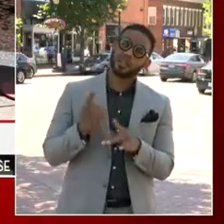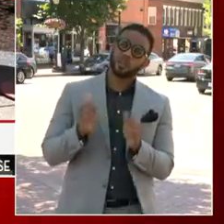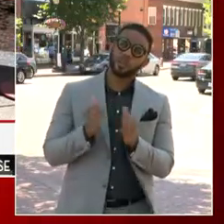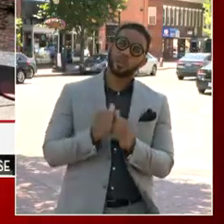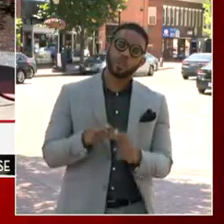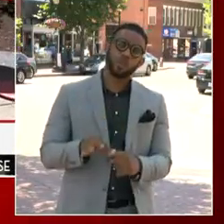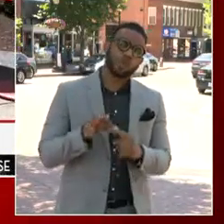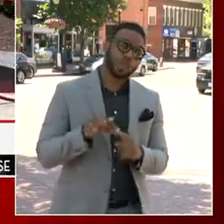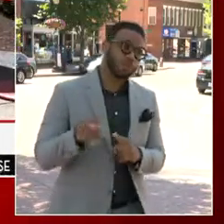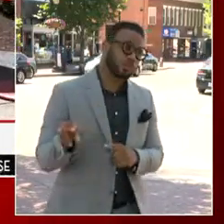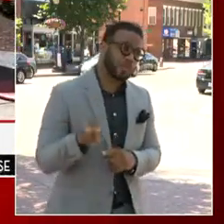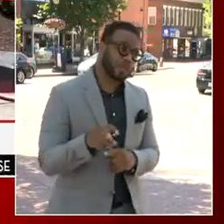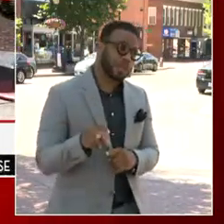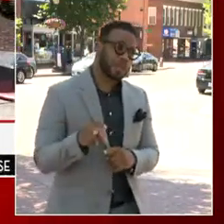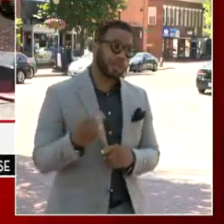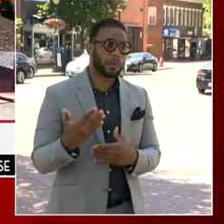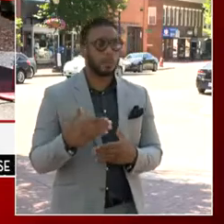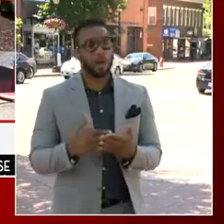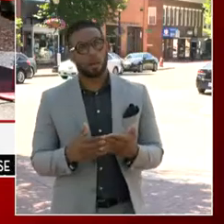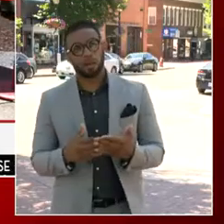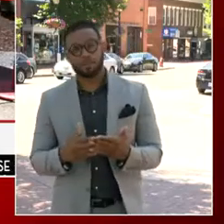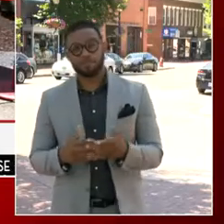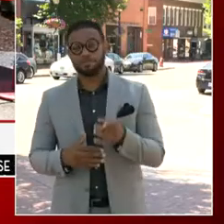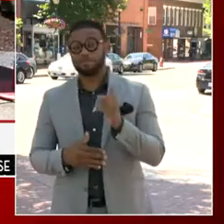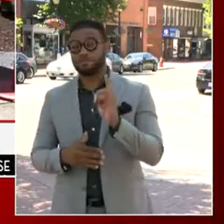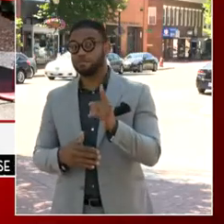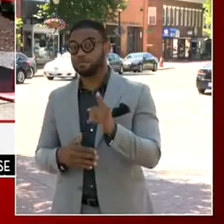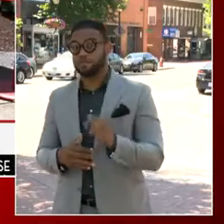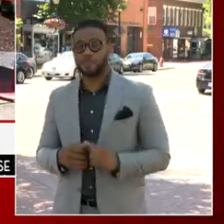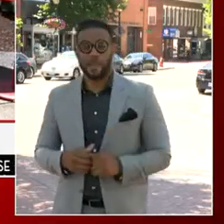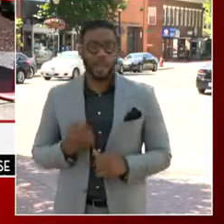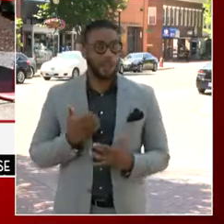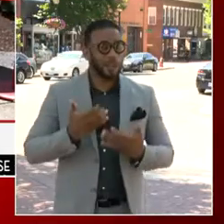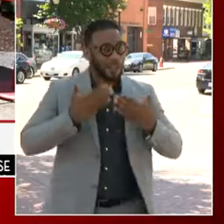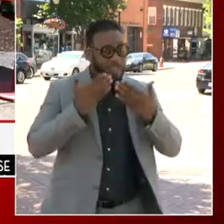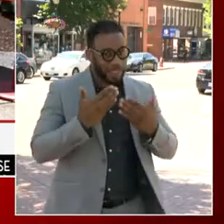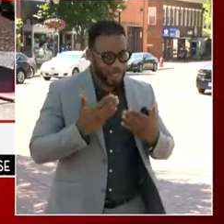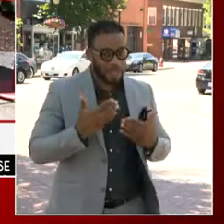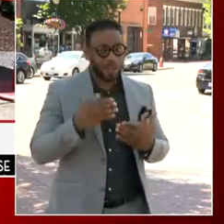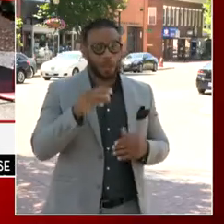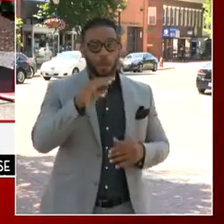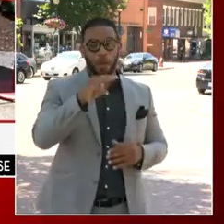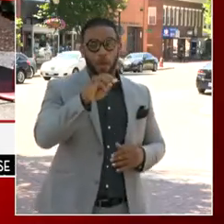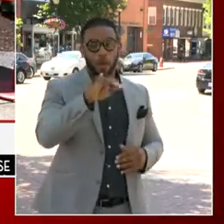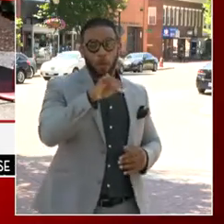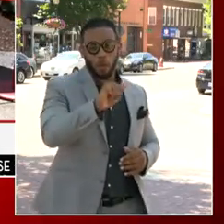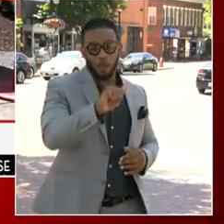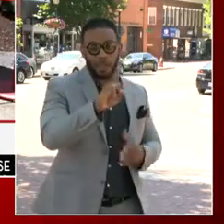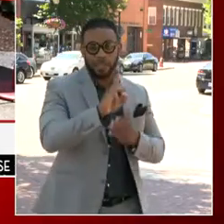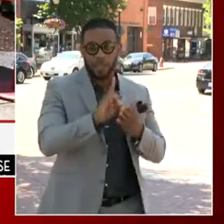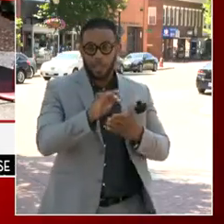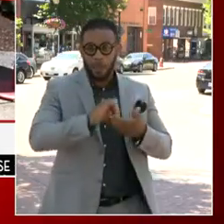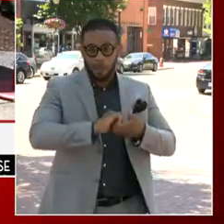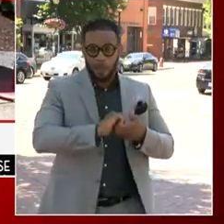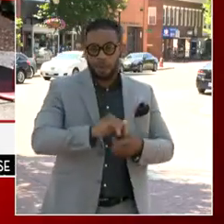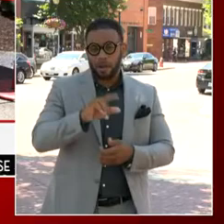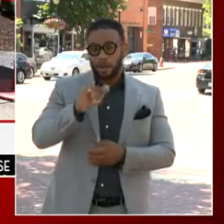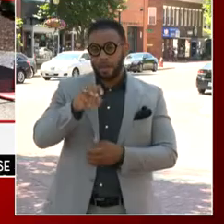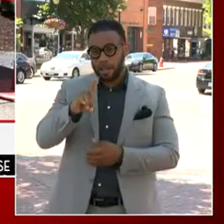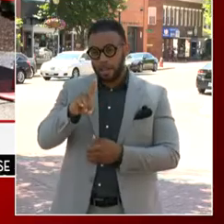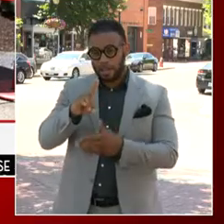with the unique transportation components? Well, I want to thank Moya Design Partners, Land